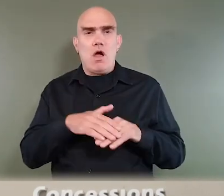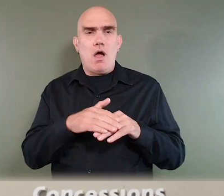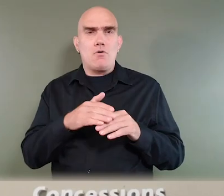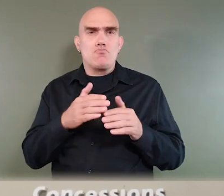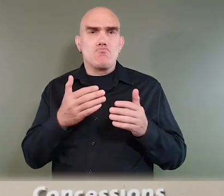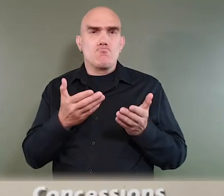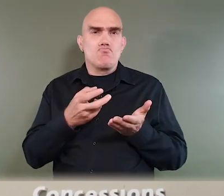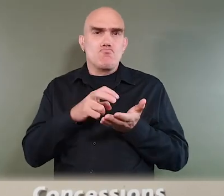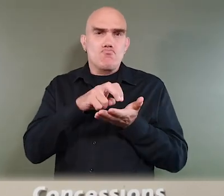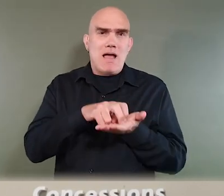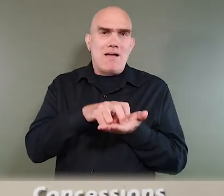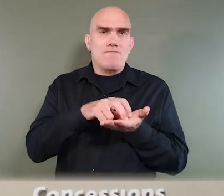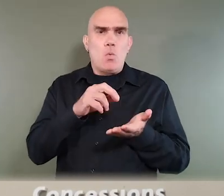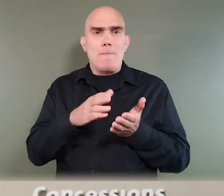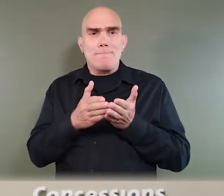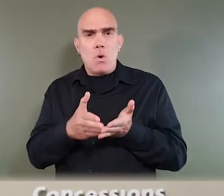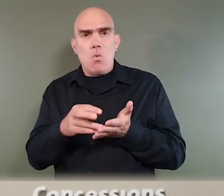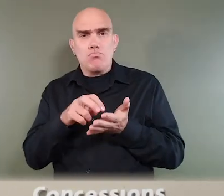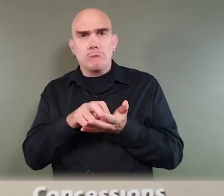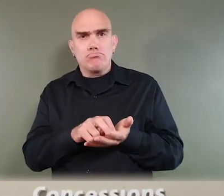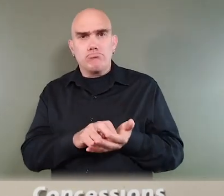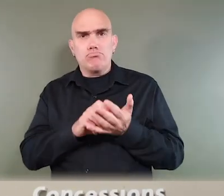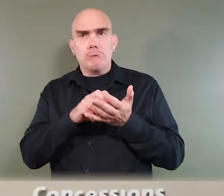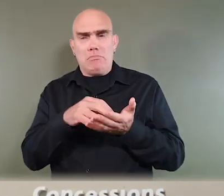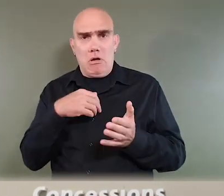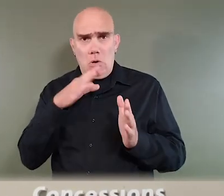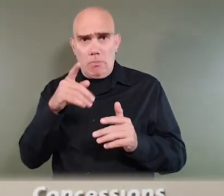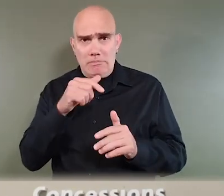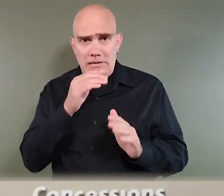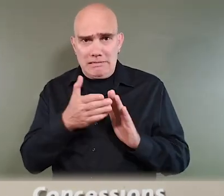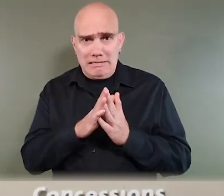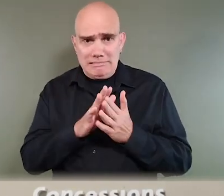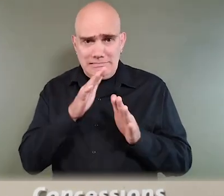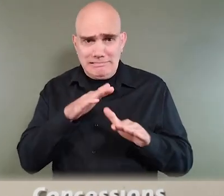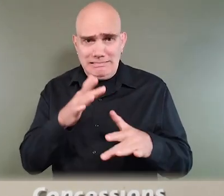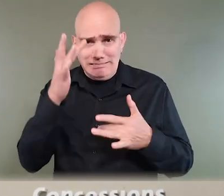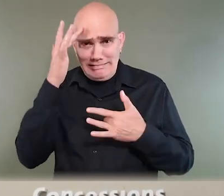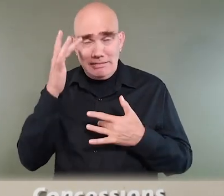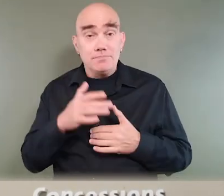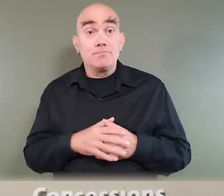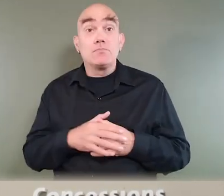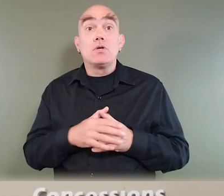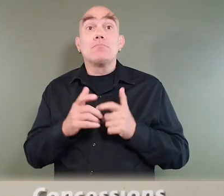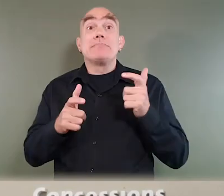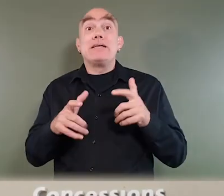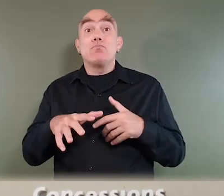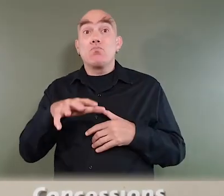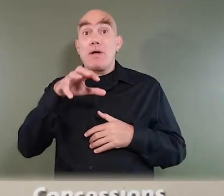boat. I hope you don't get seasick. Big breath in through the nose.